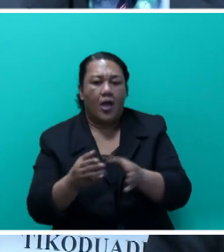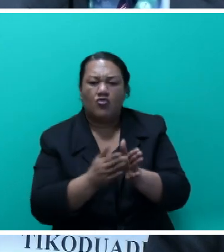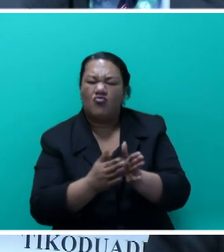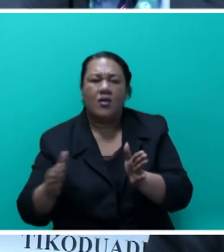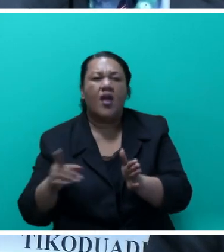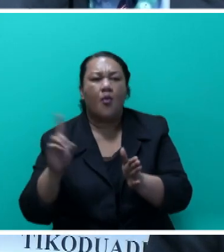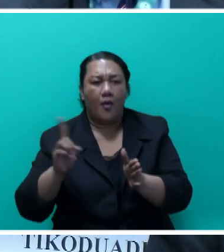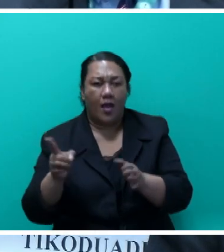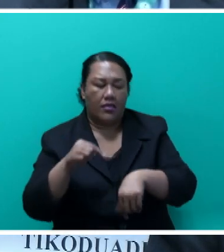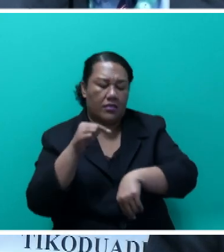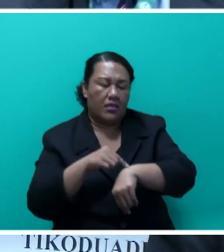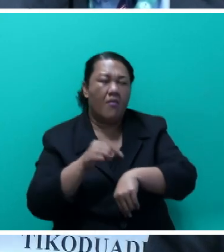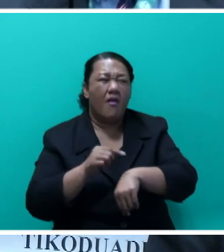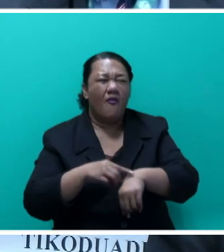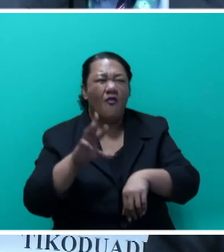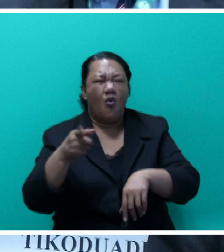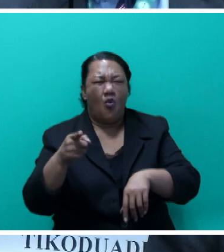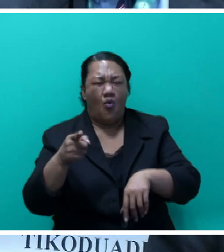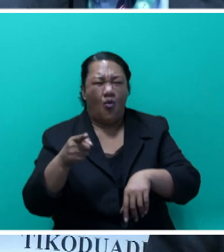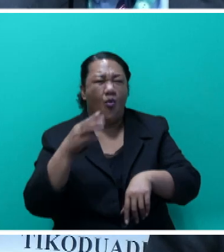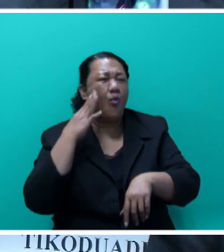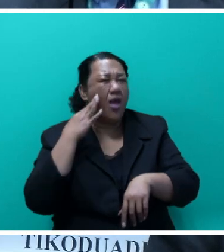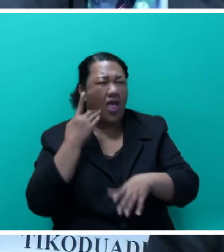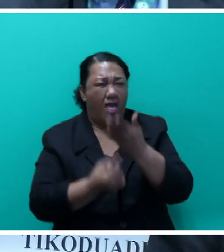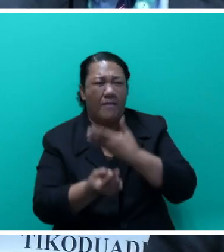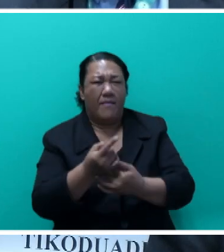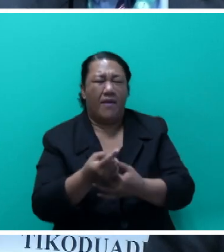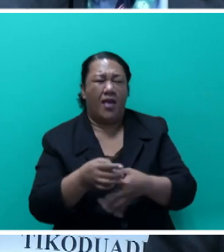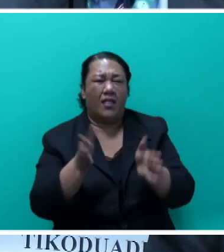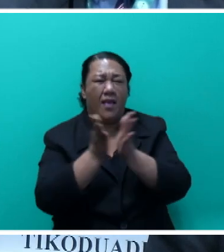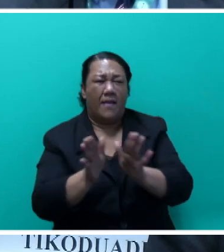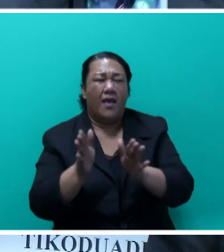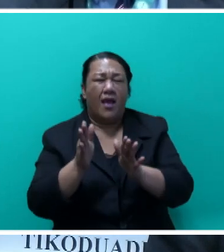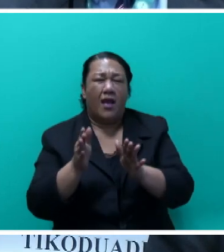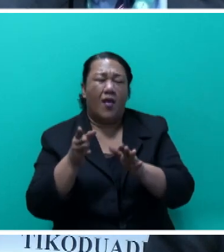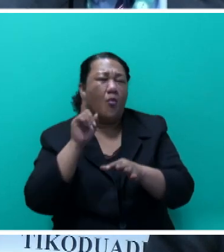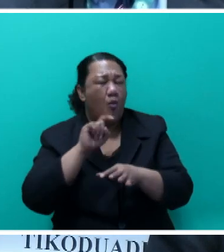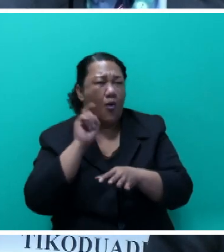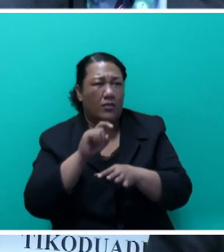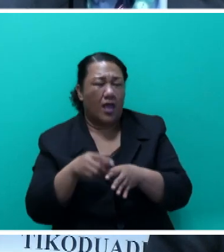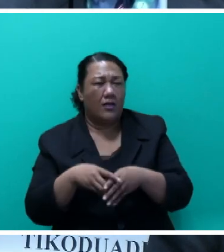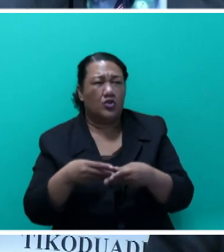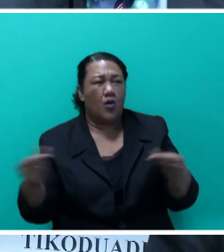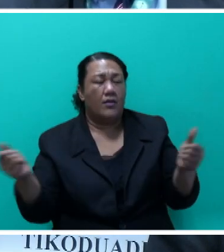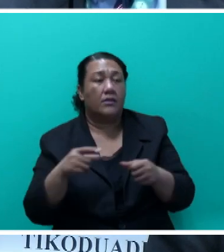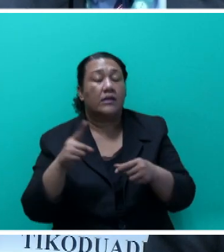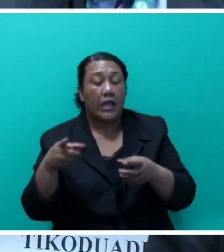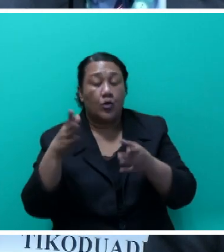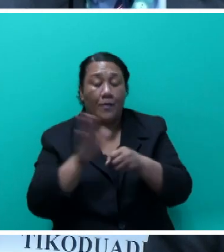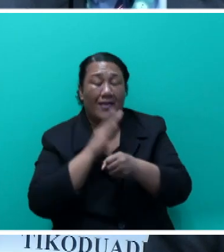on-farm demonstrations are being conducted to ensure that our farmers have access to the latest information and